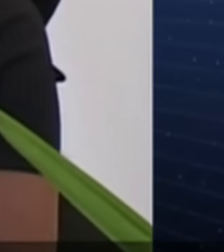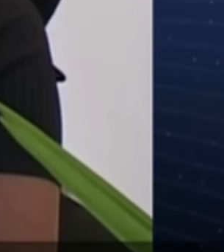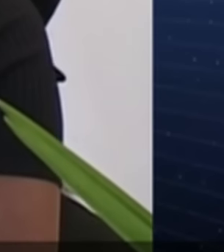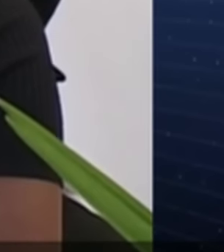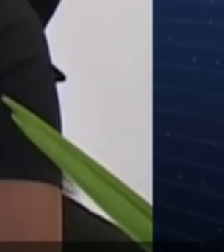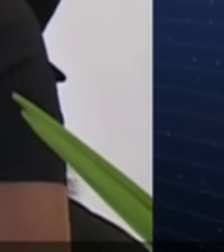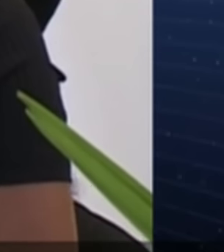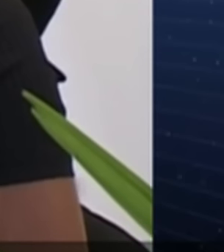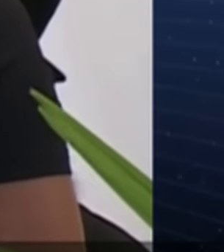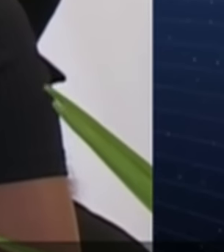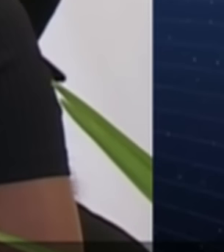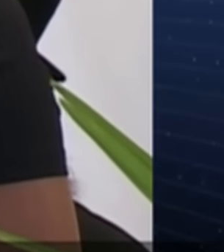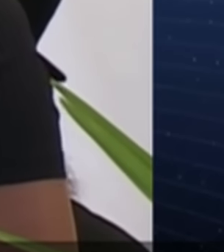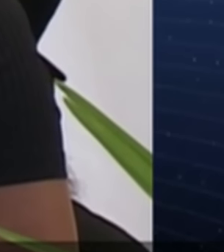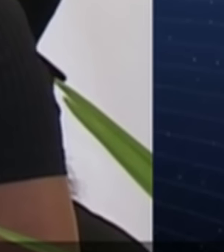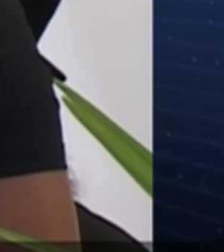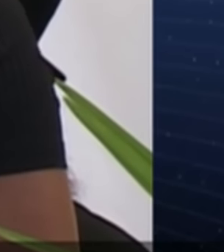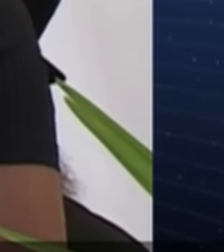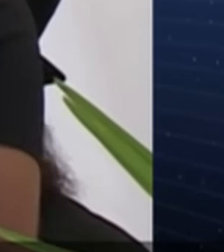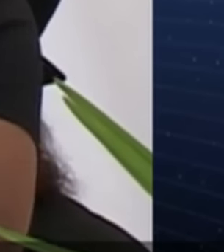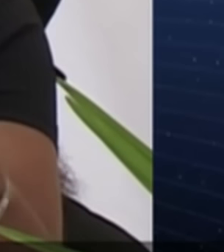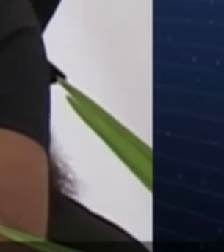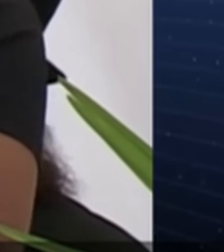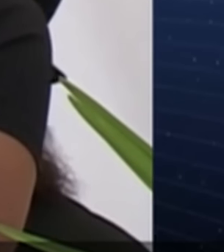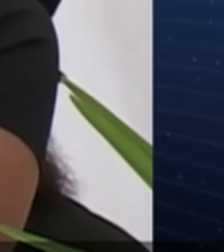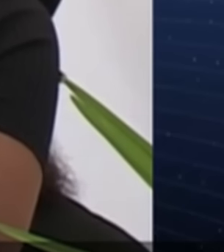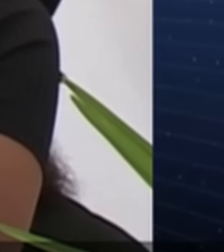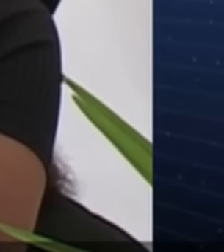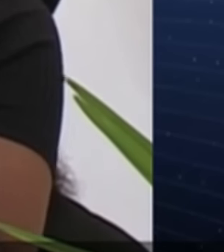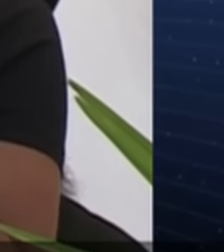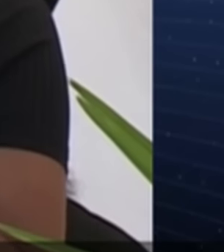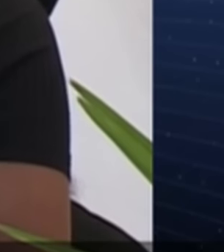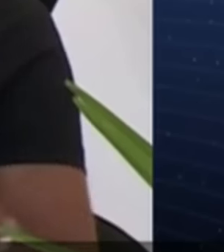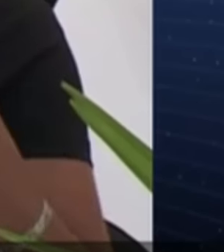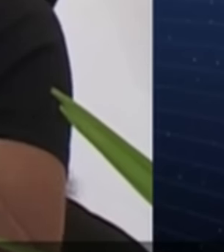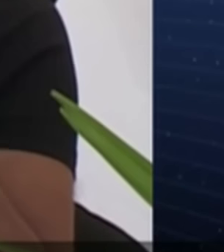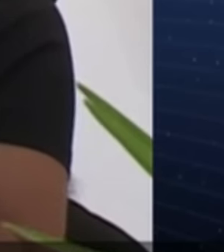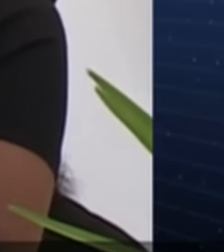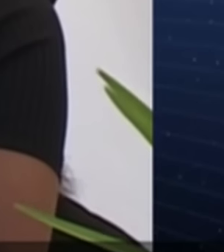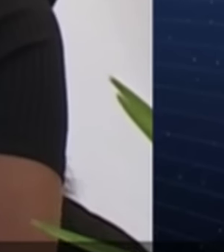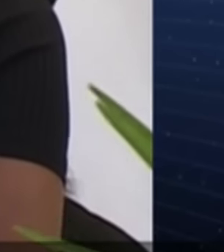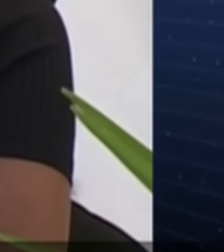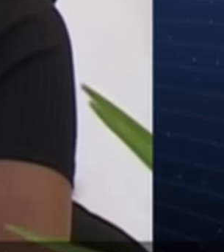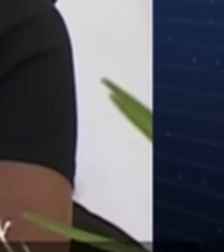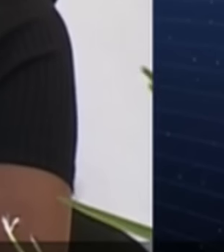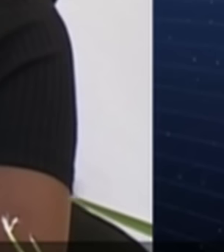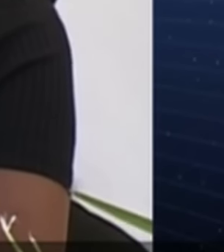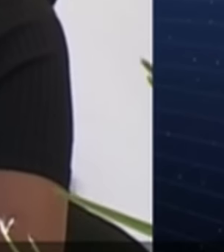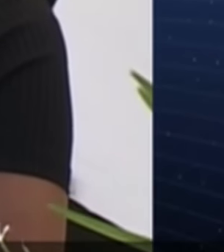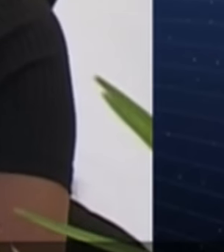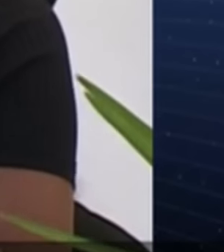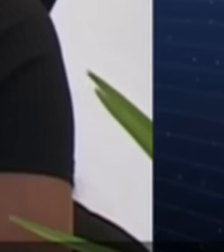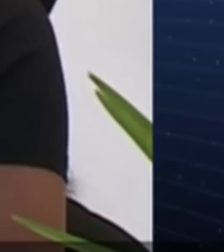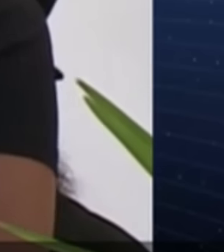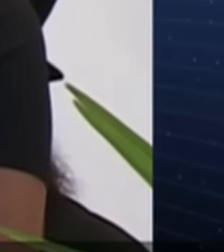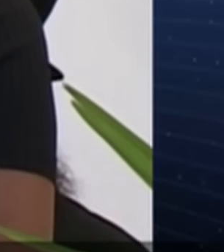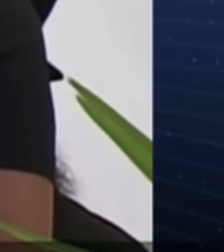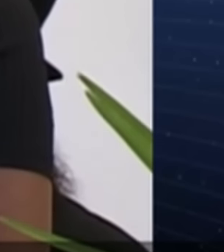the deadlines for the upgrade of all government roads to surface roads in Soweto will be completed and done and achieved